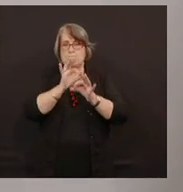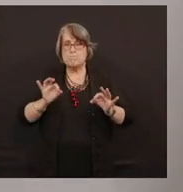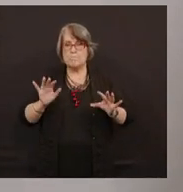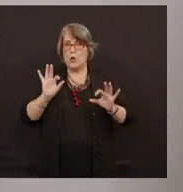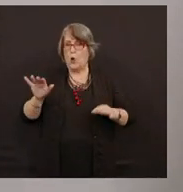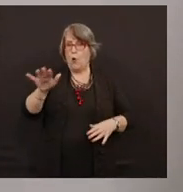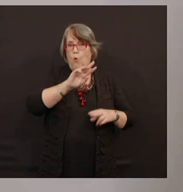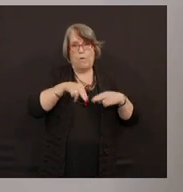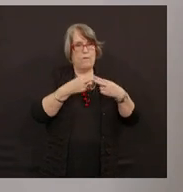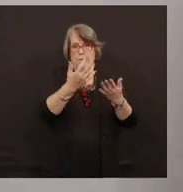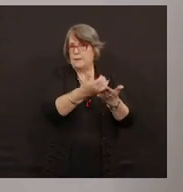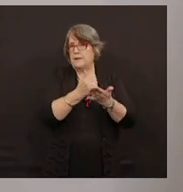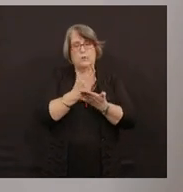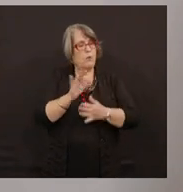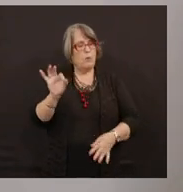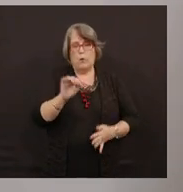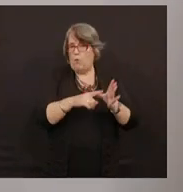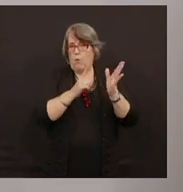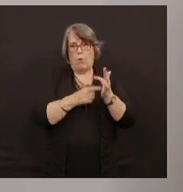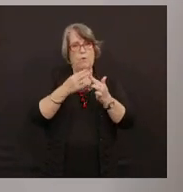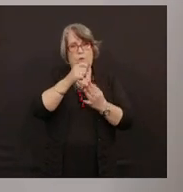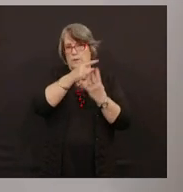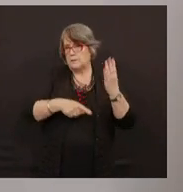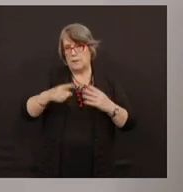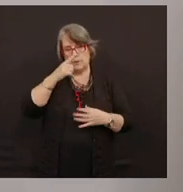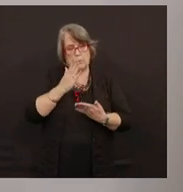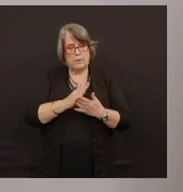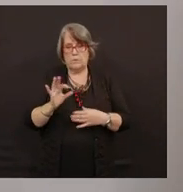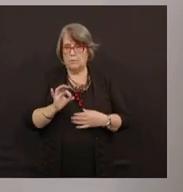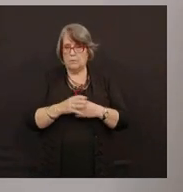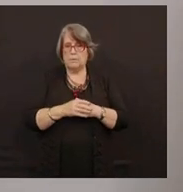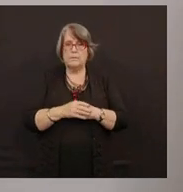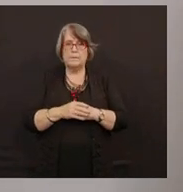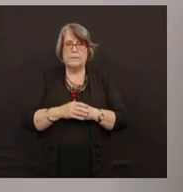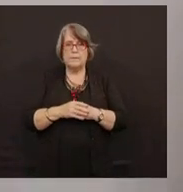every family is a safe family for people with disability, for example.